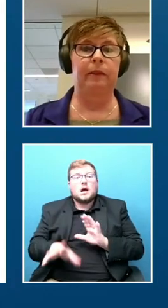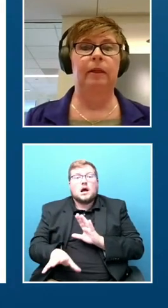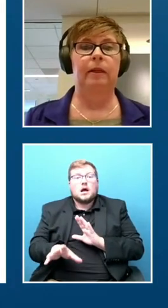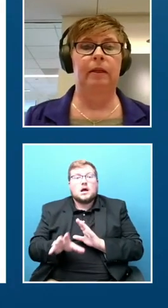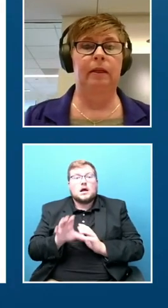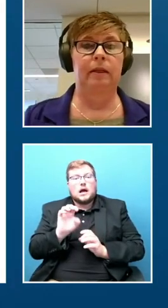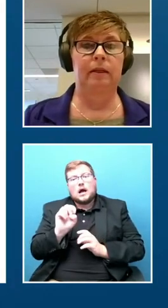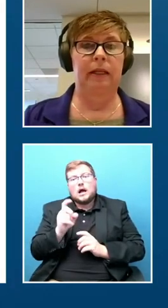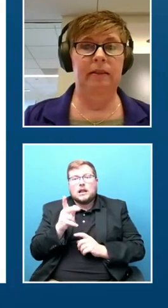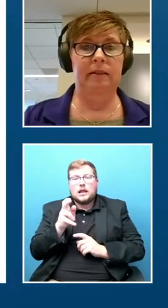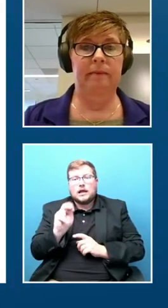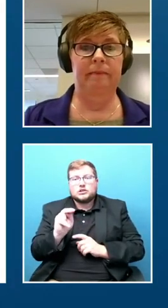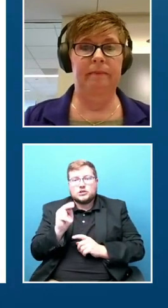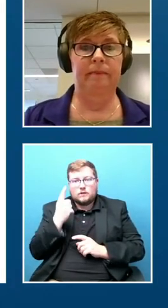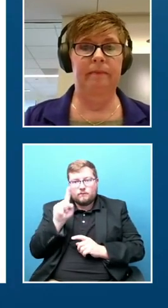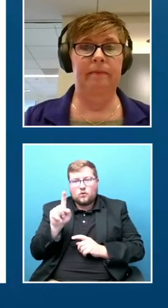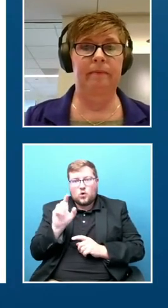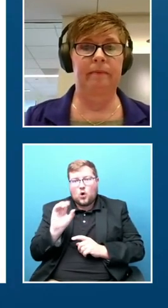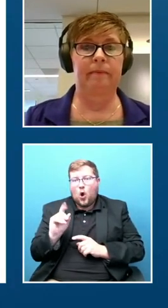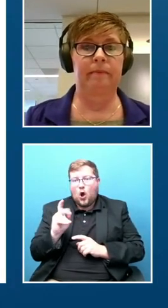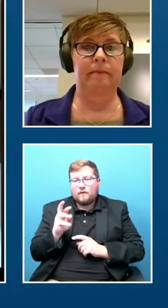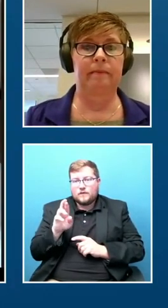information. Next.